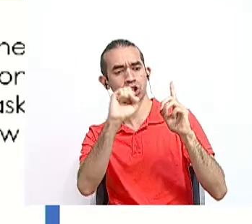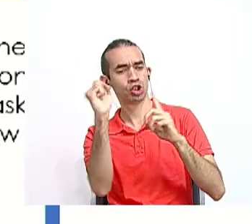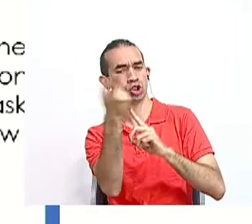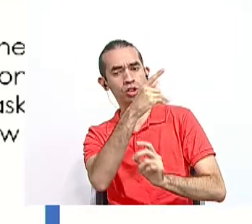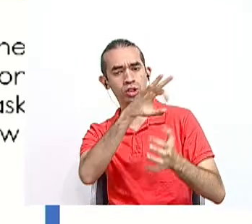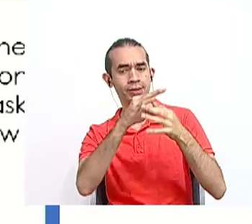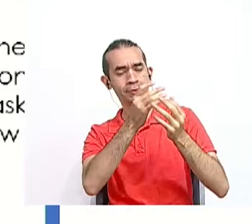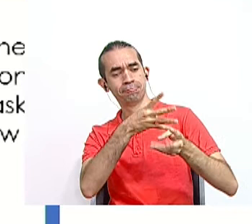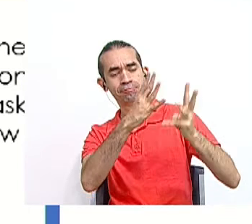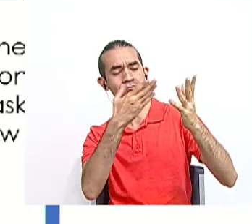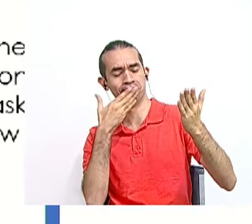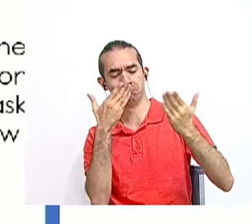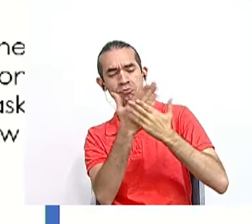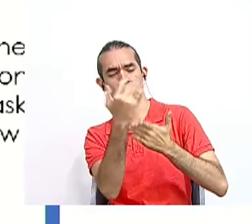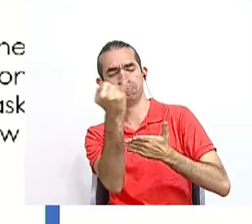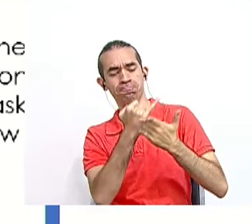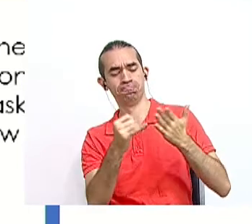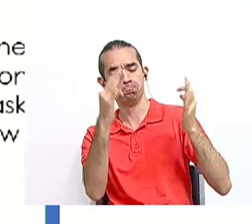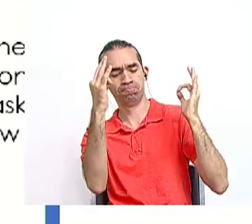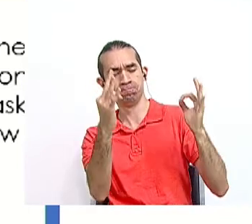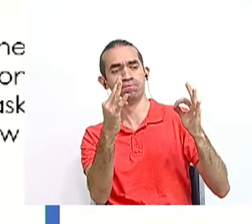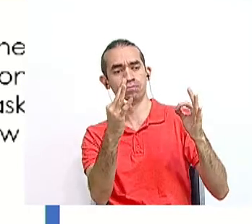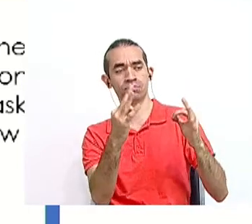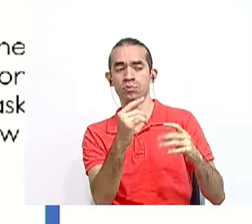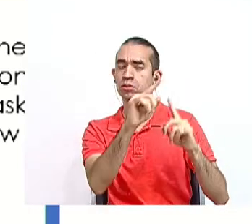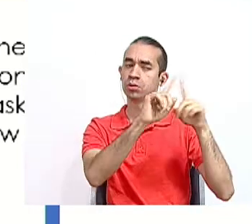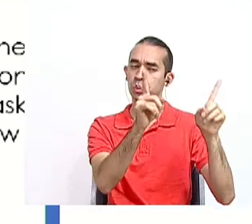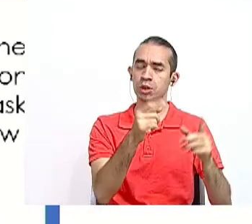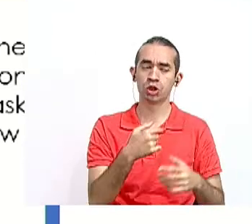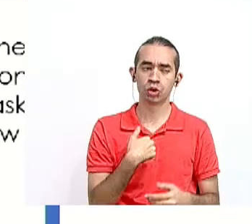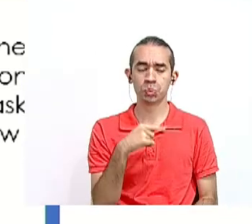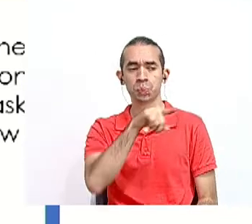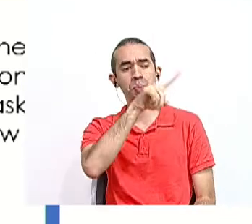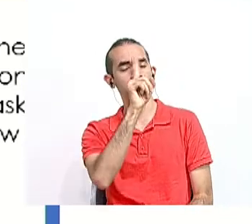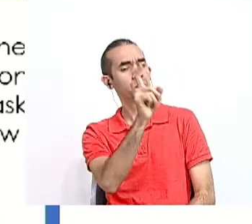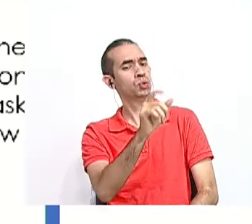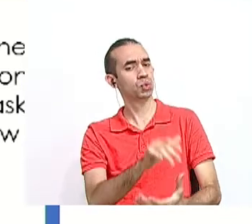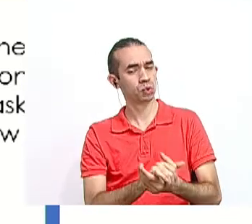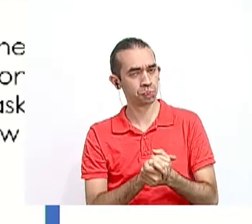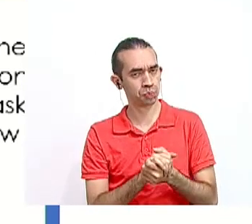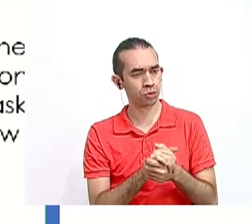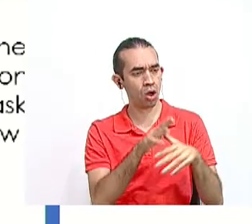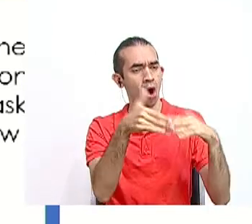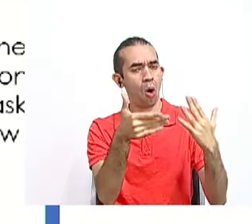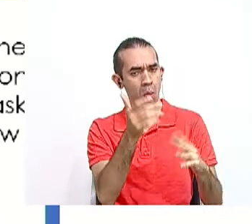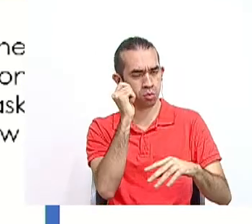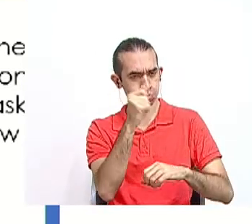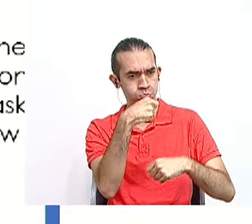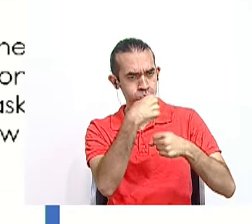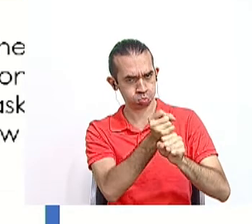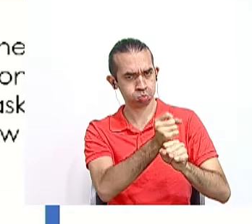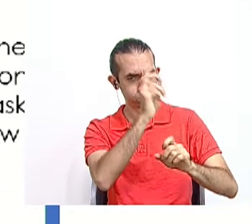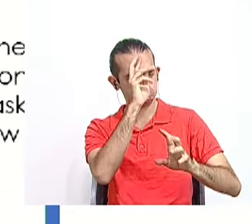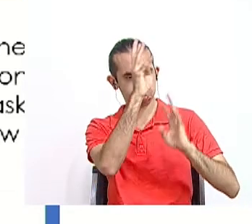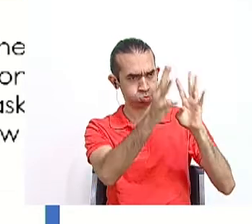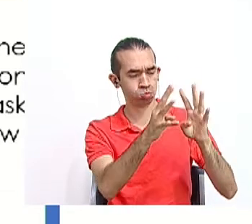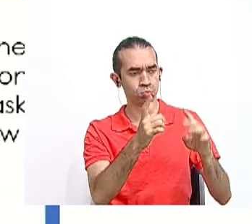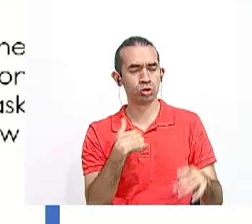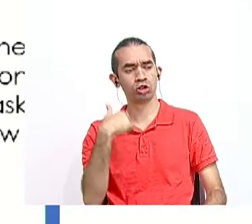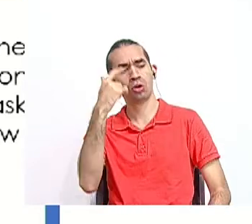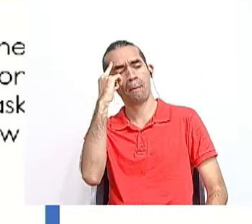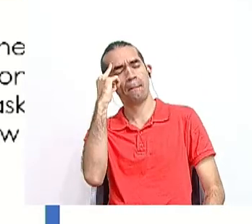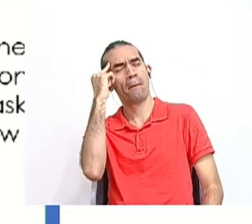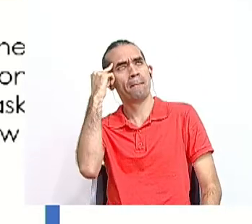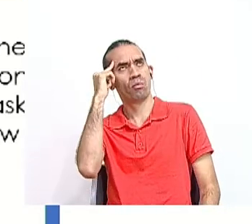great cartoon. However, I have a question about the way you created it. I wonder what the name